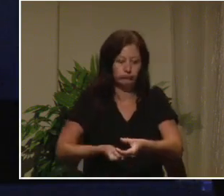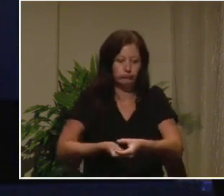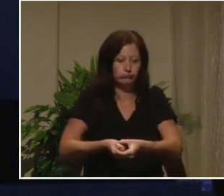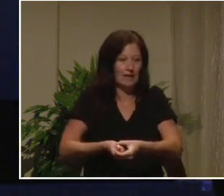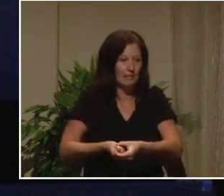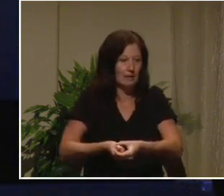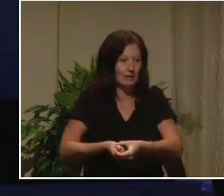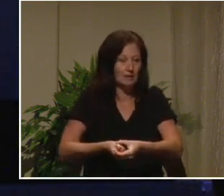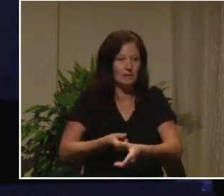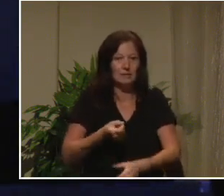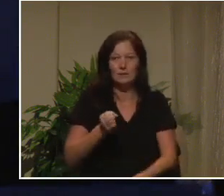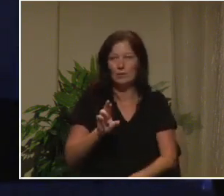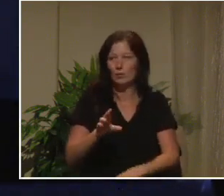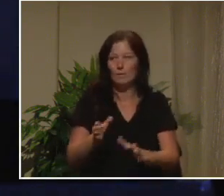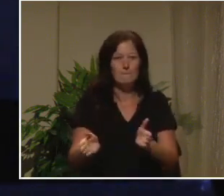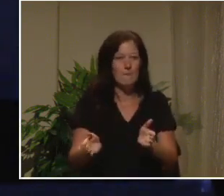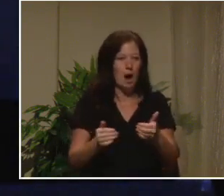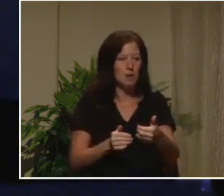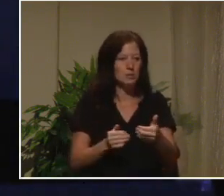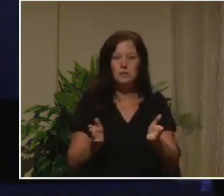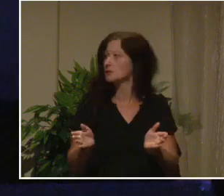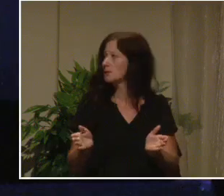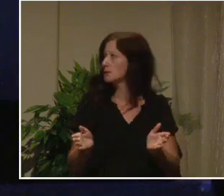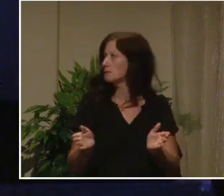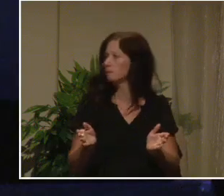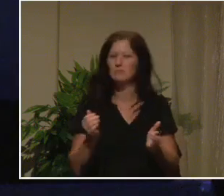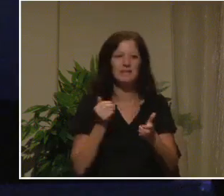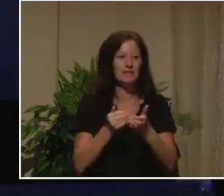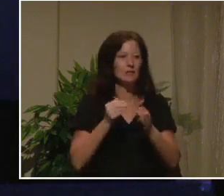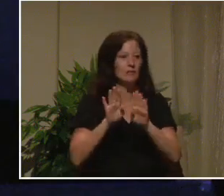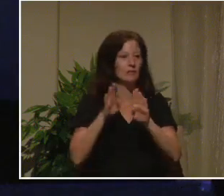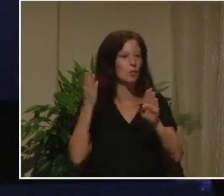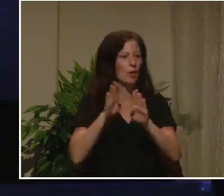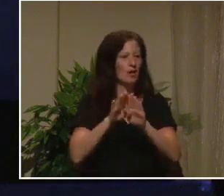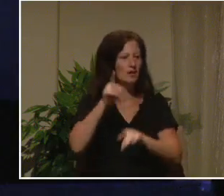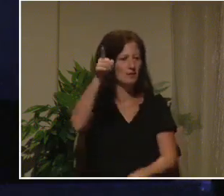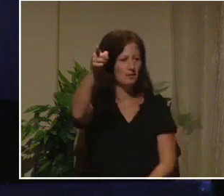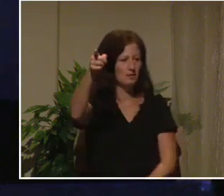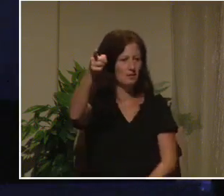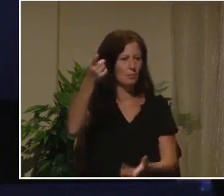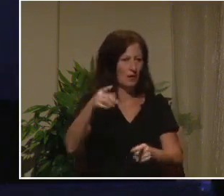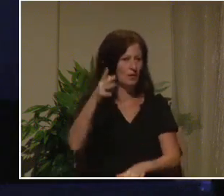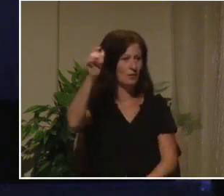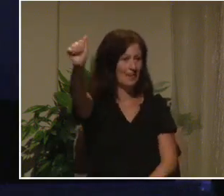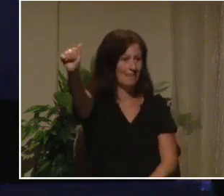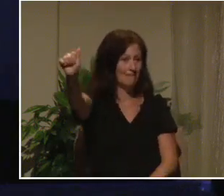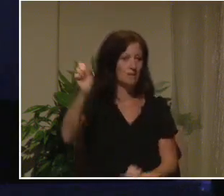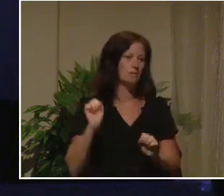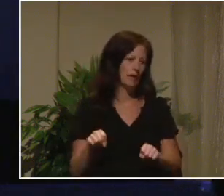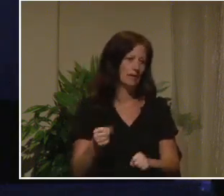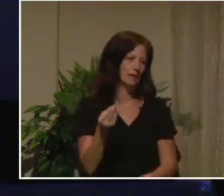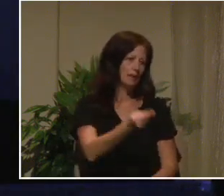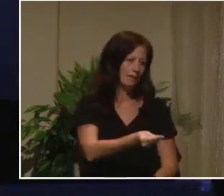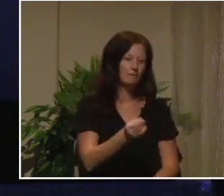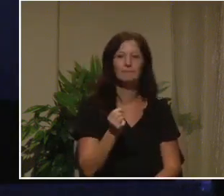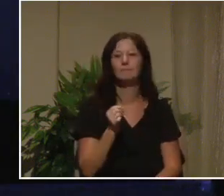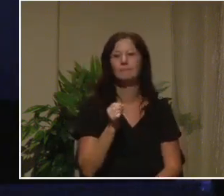in the box that's right there at the doors as you leave, or sign up for monthly